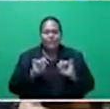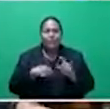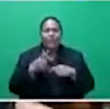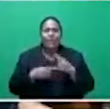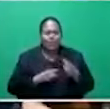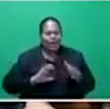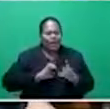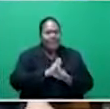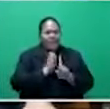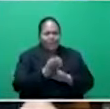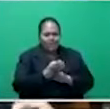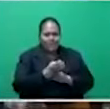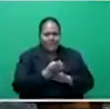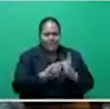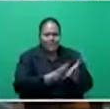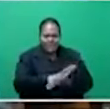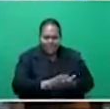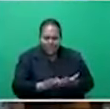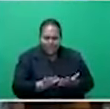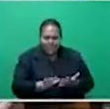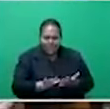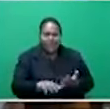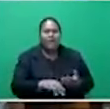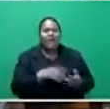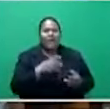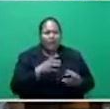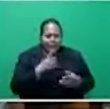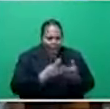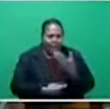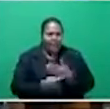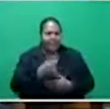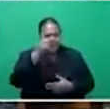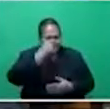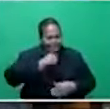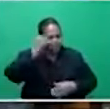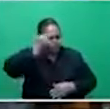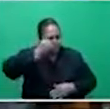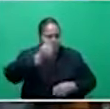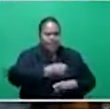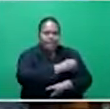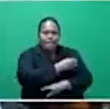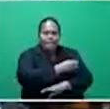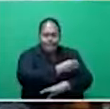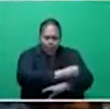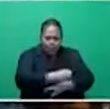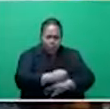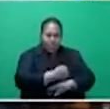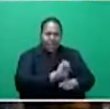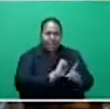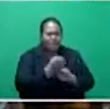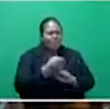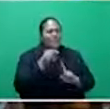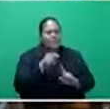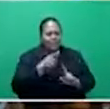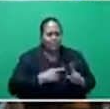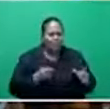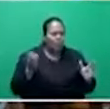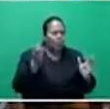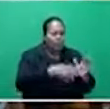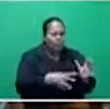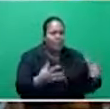degradation, and it is likely to play a role in exacerbating the stress on our marine environment. That's why it has to be in the Mining Act. That's why in the same way, for example,